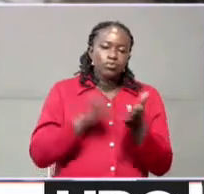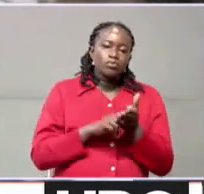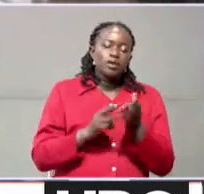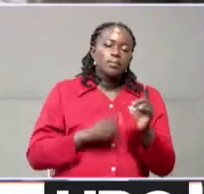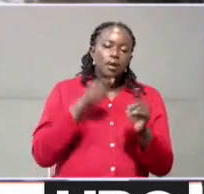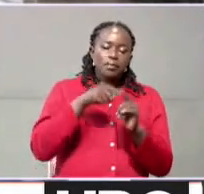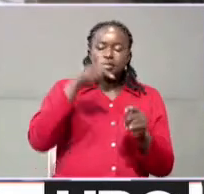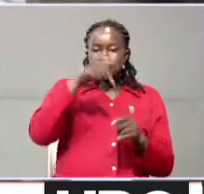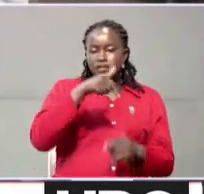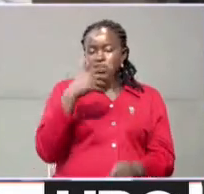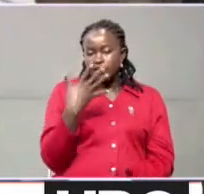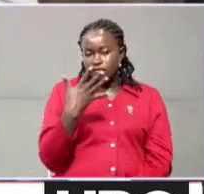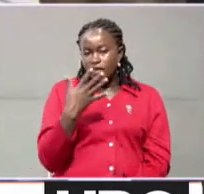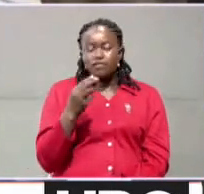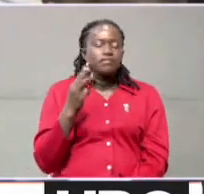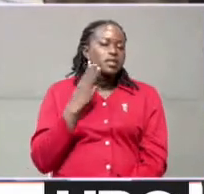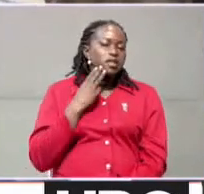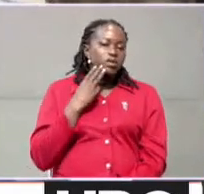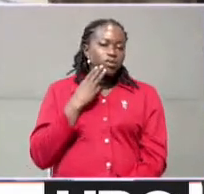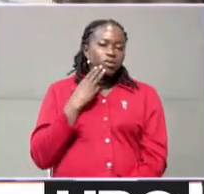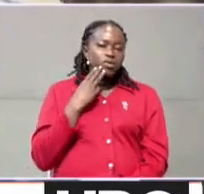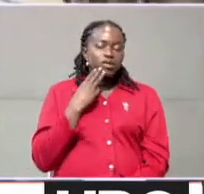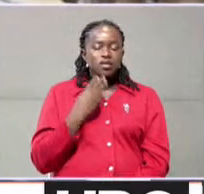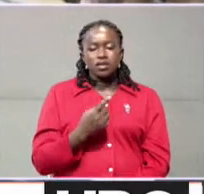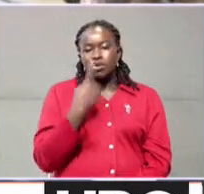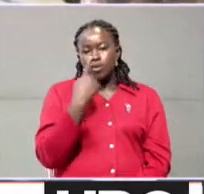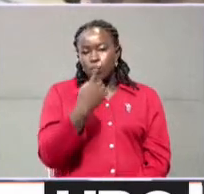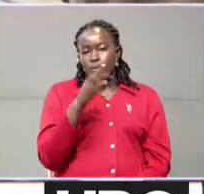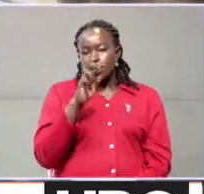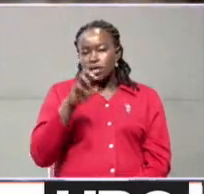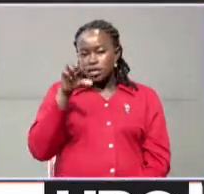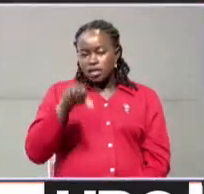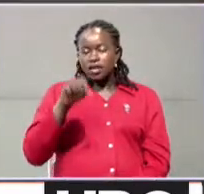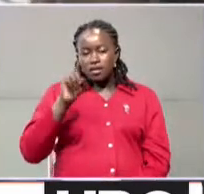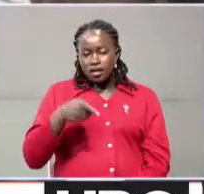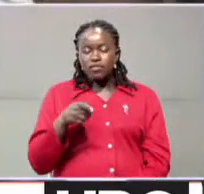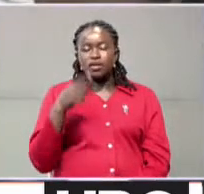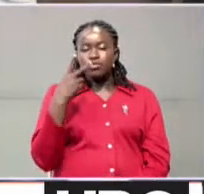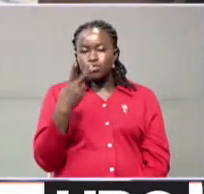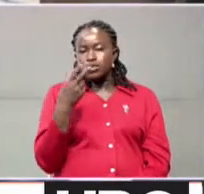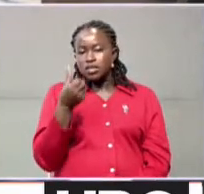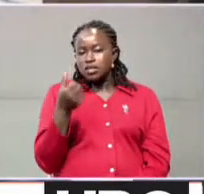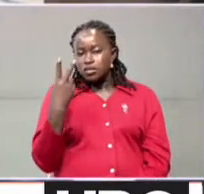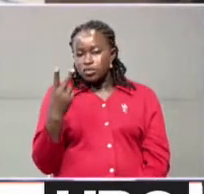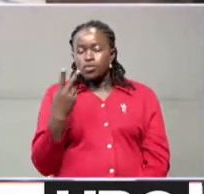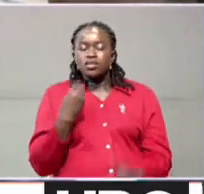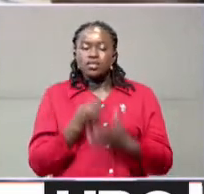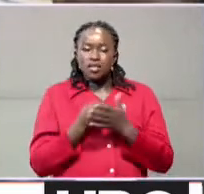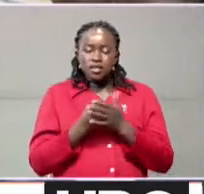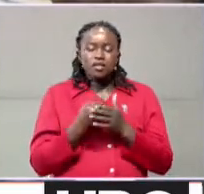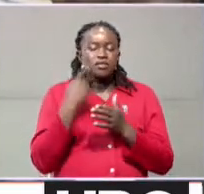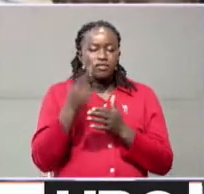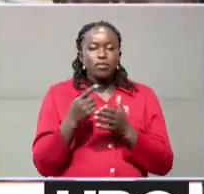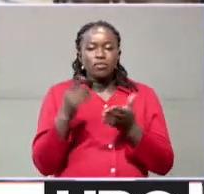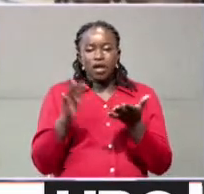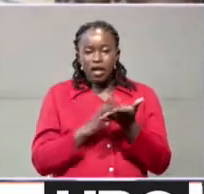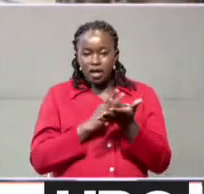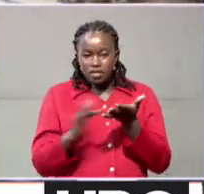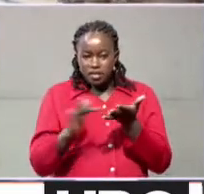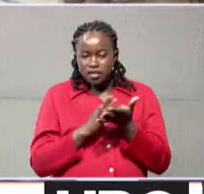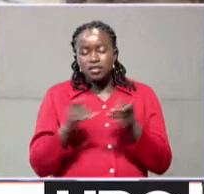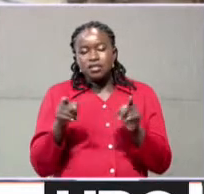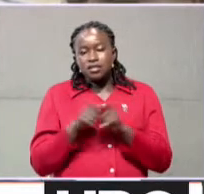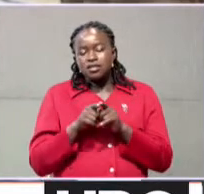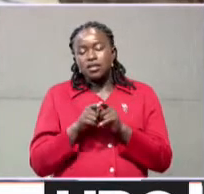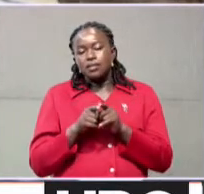75 million 189 262 ceilings for gadgets and tools towards